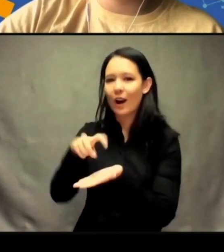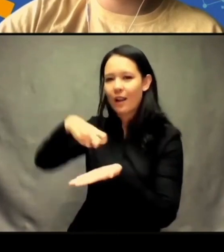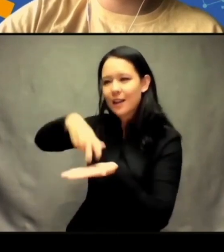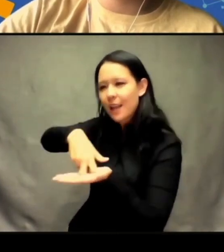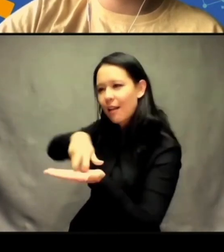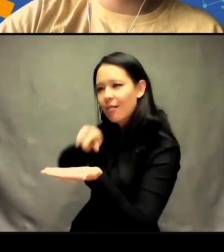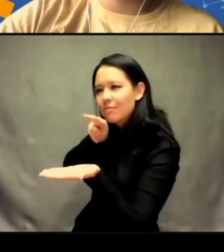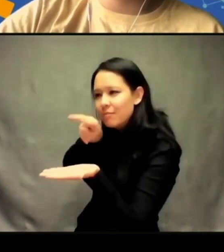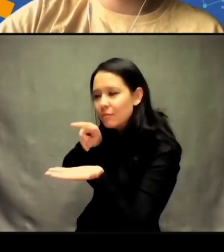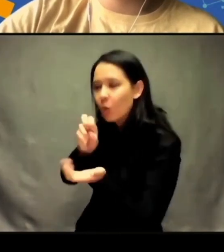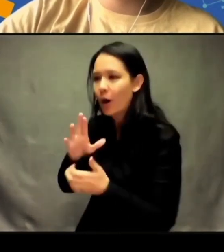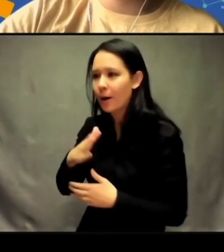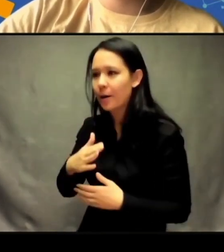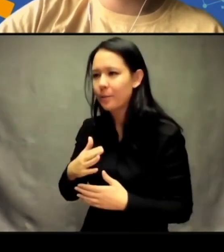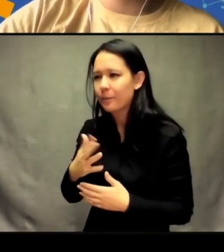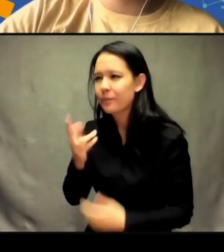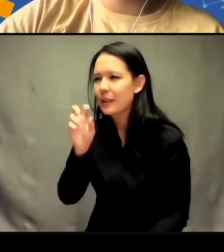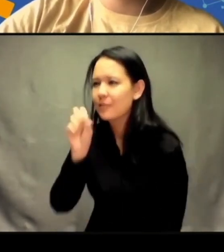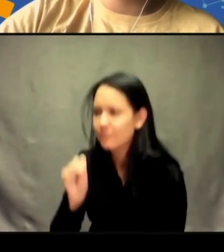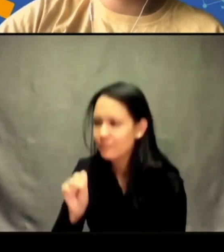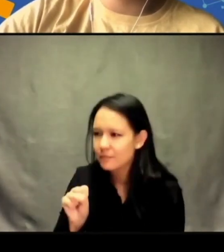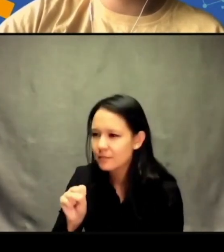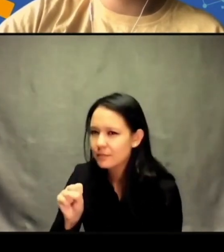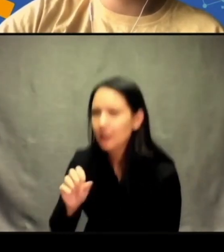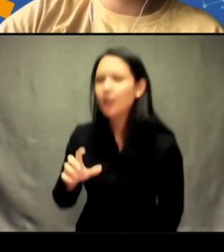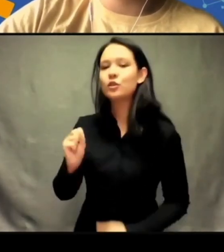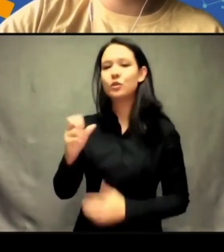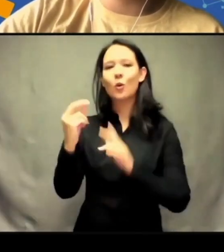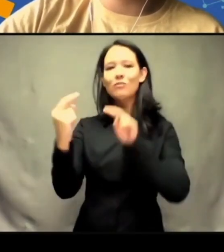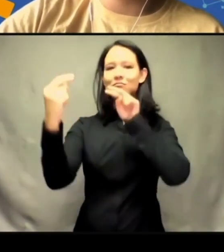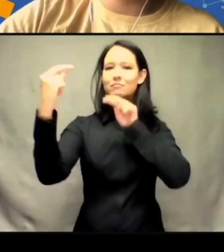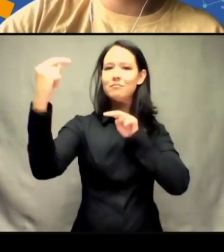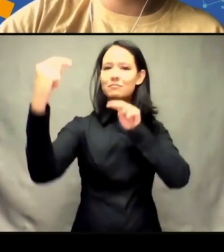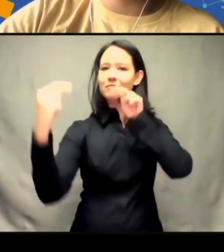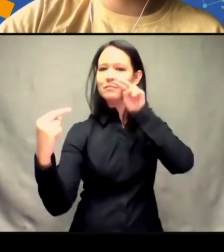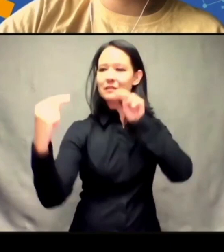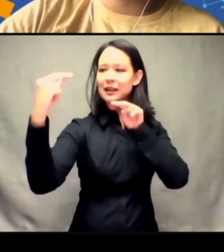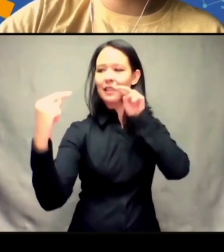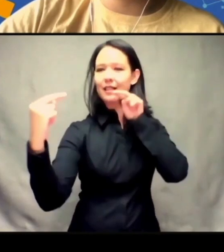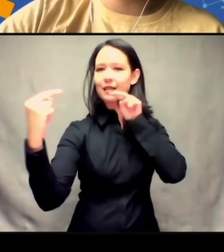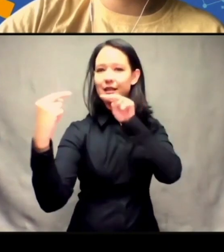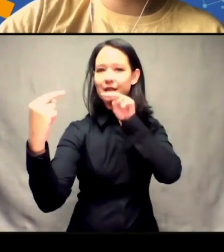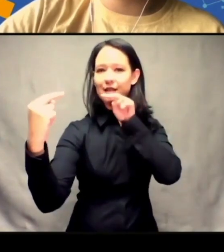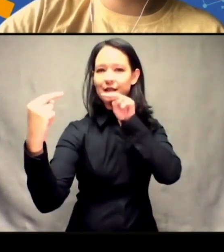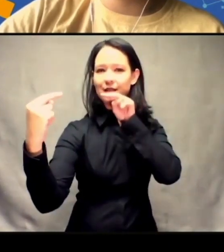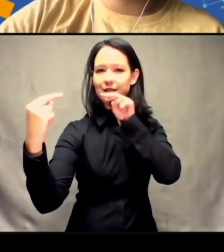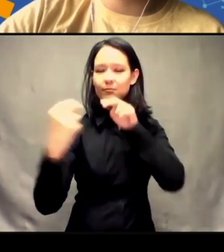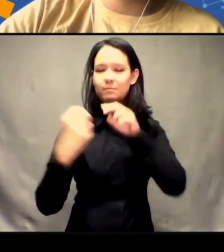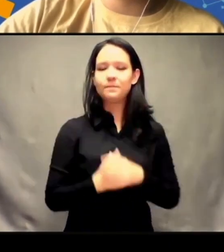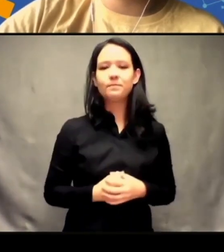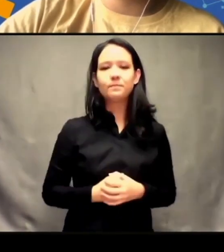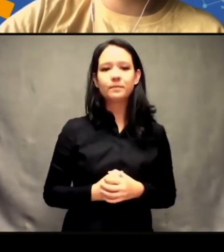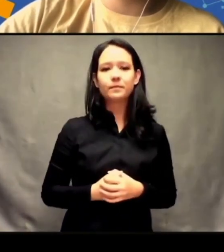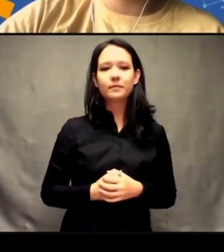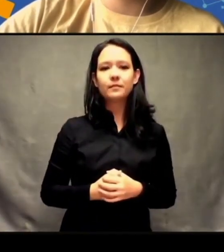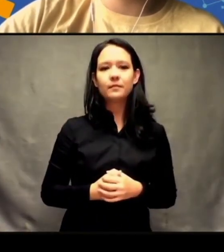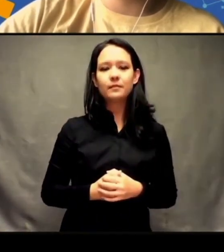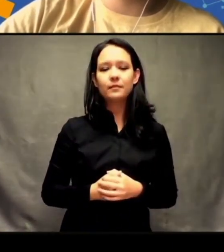or bow so down so we could really try to get at their eye level.